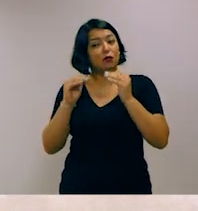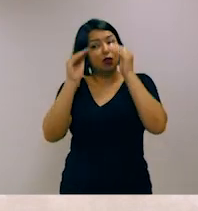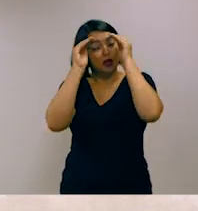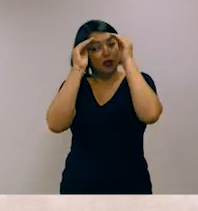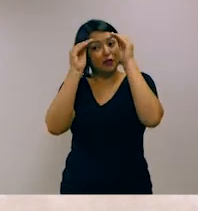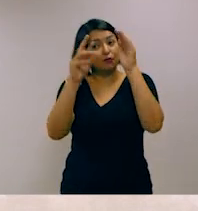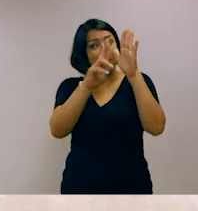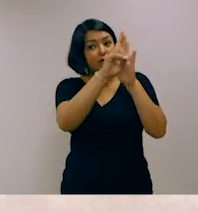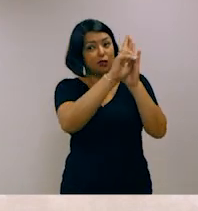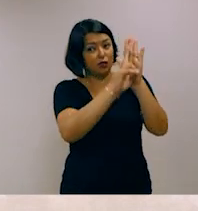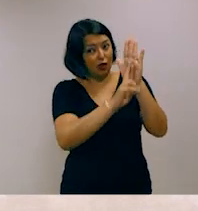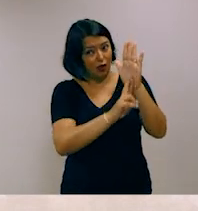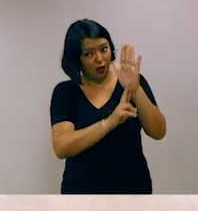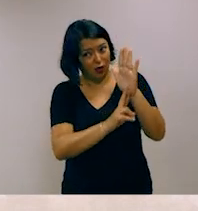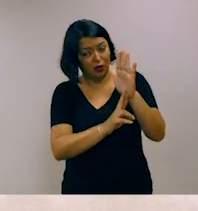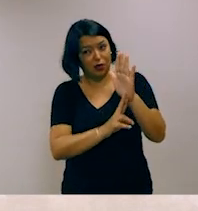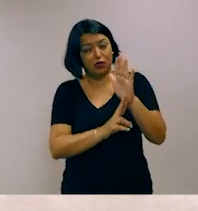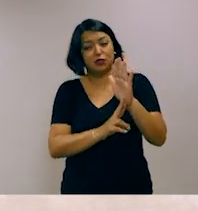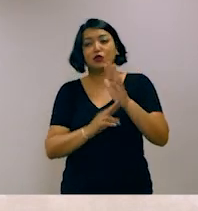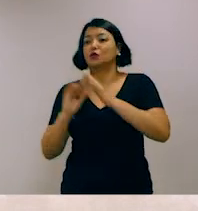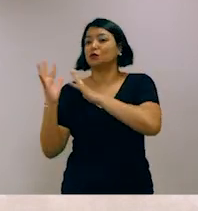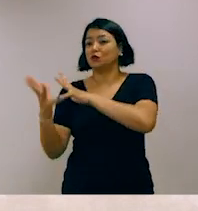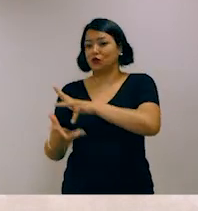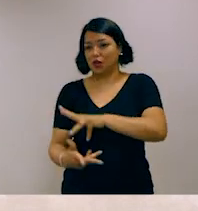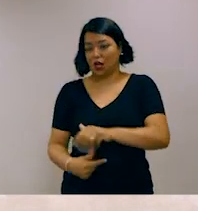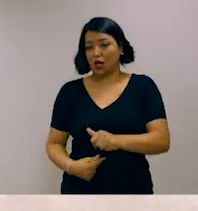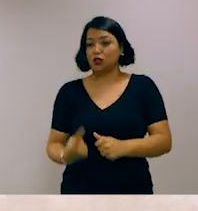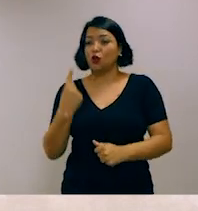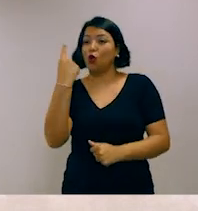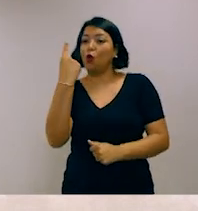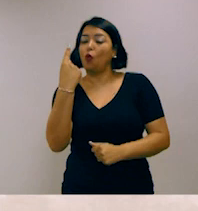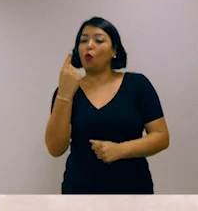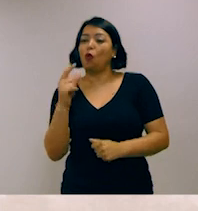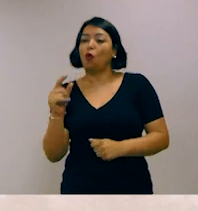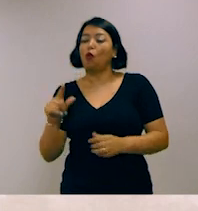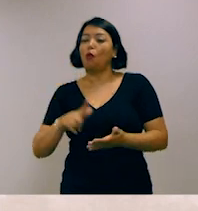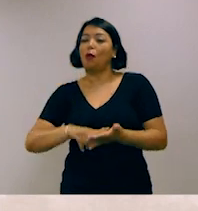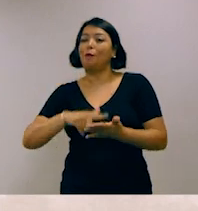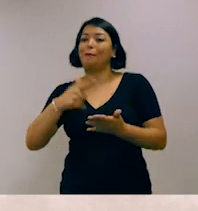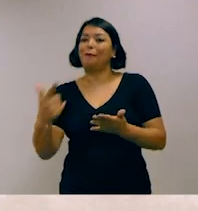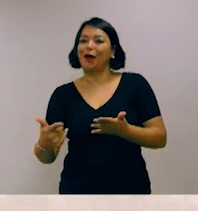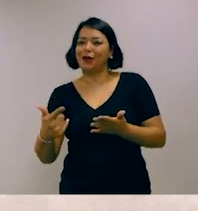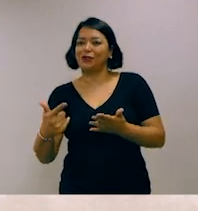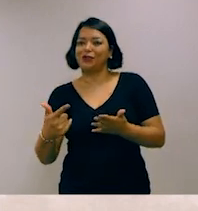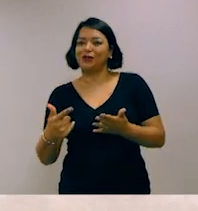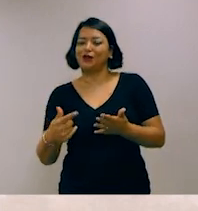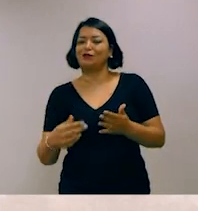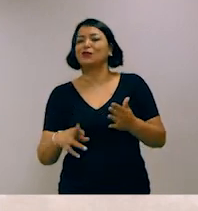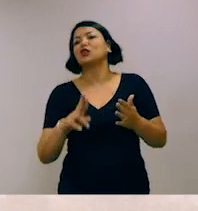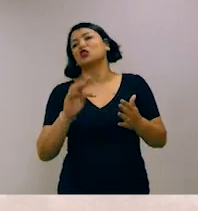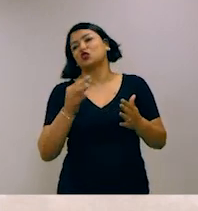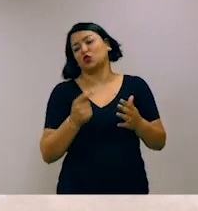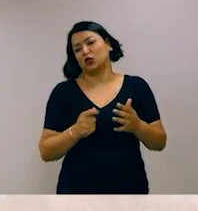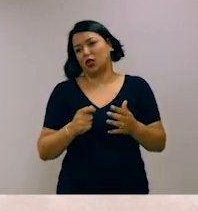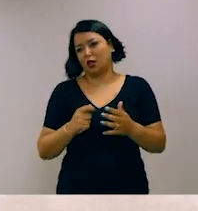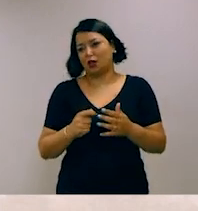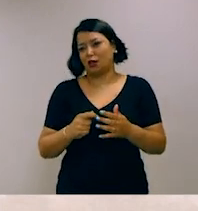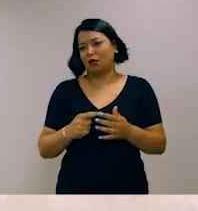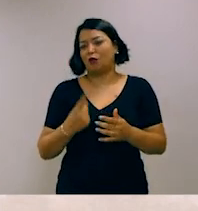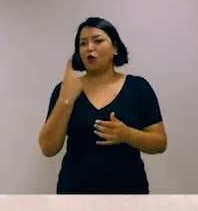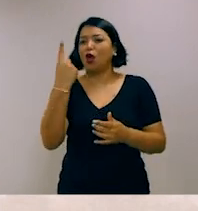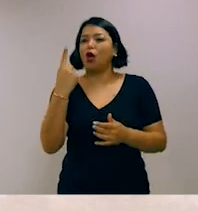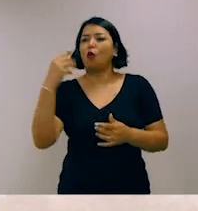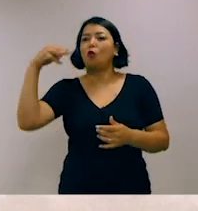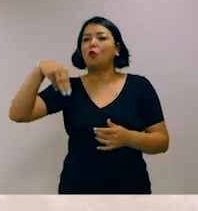the scripts that follow the international standards. It's one page of the script represents 1 minute